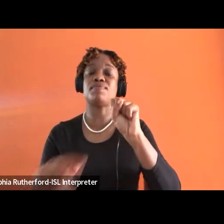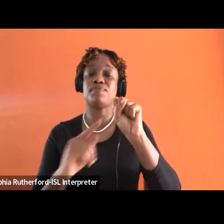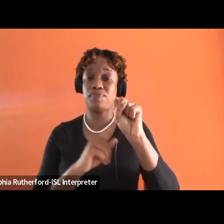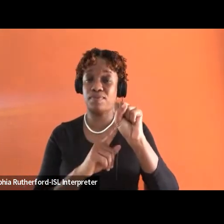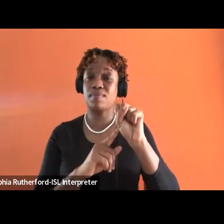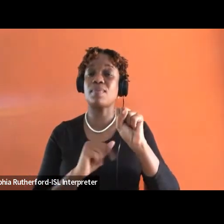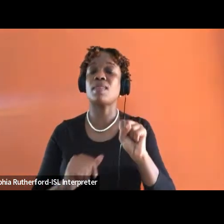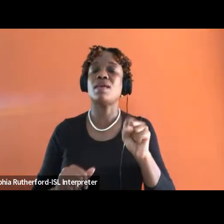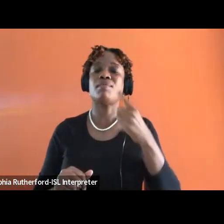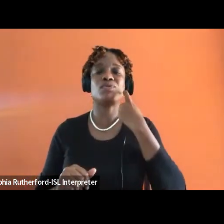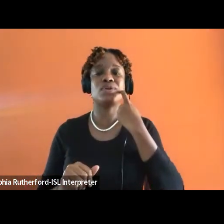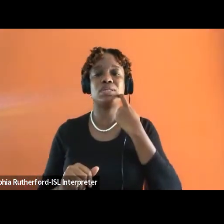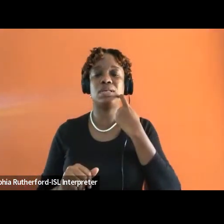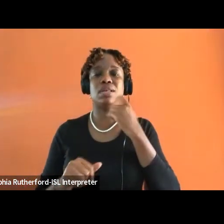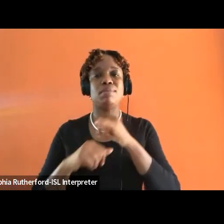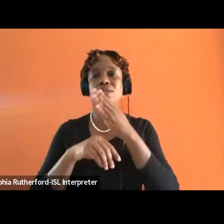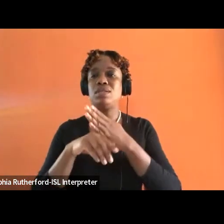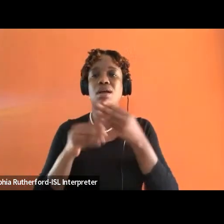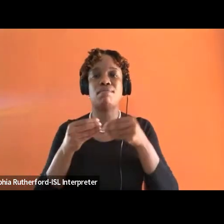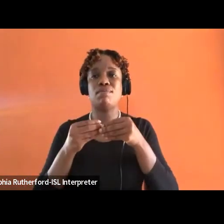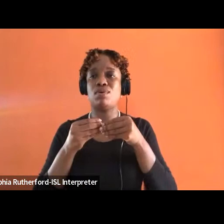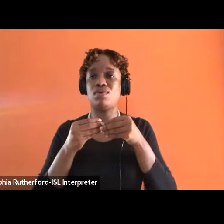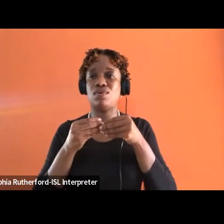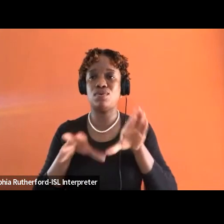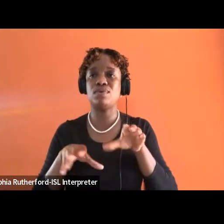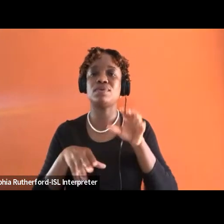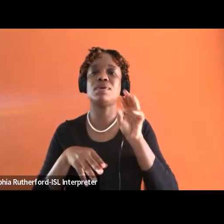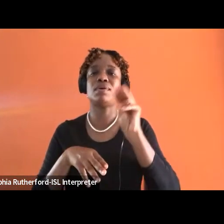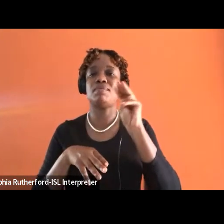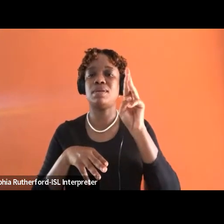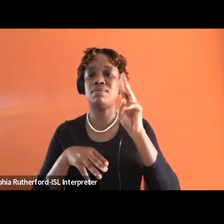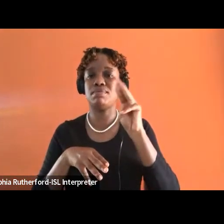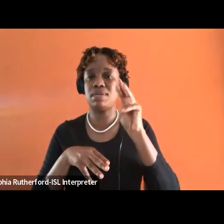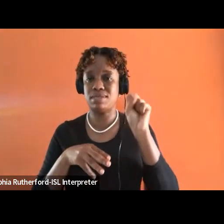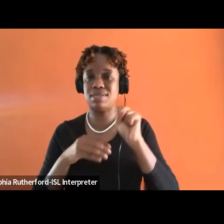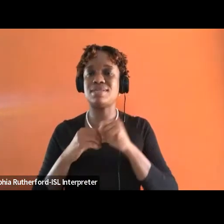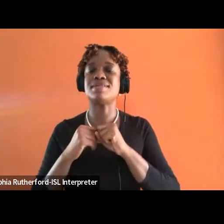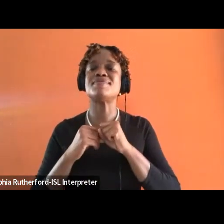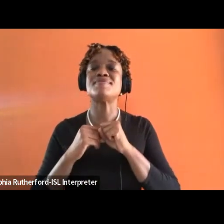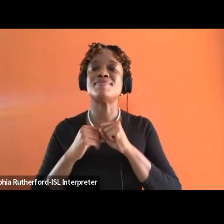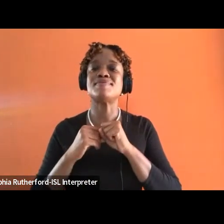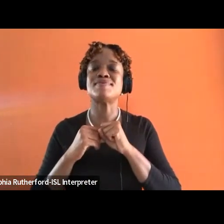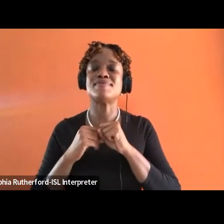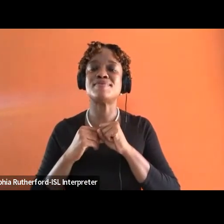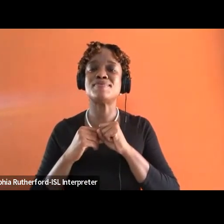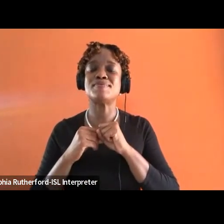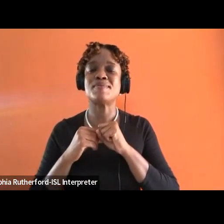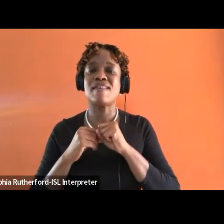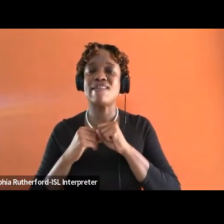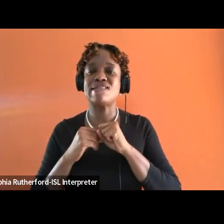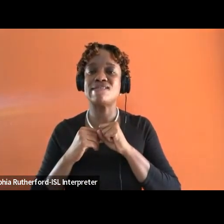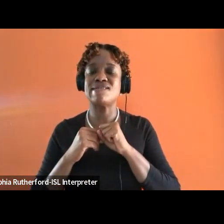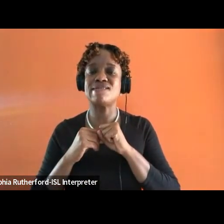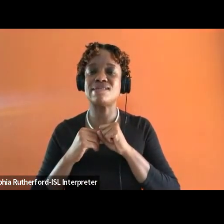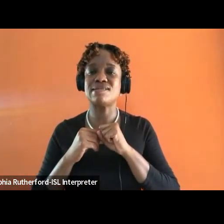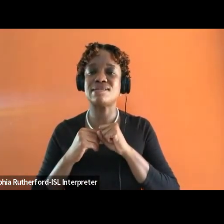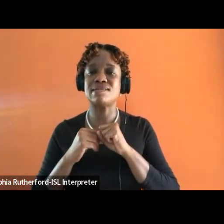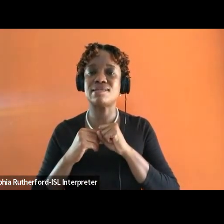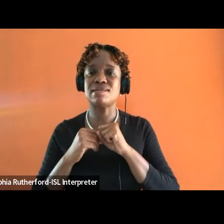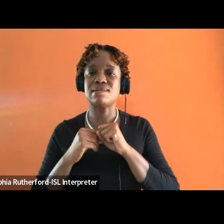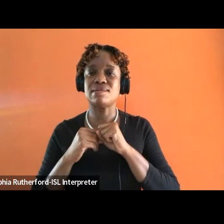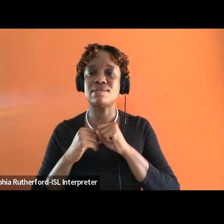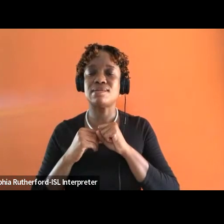my symptoms. So I have two observations. One would be for